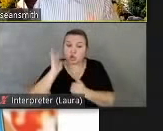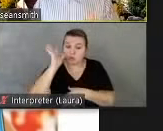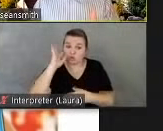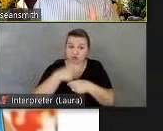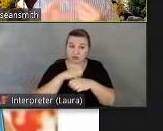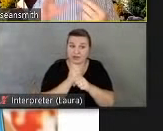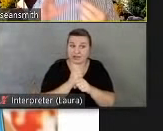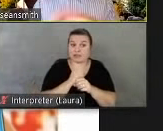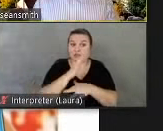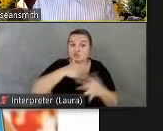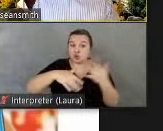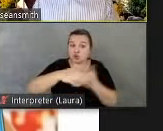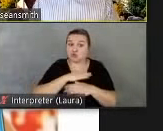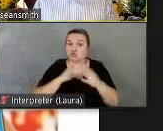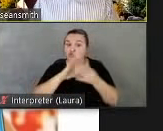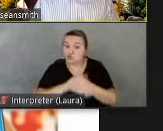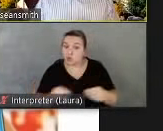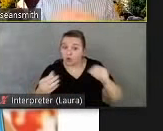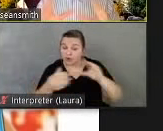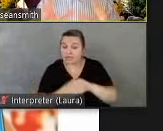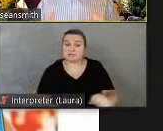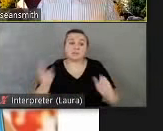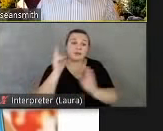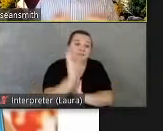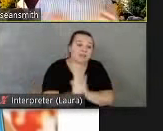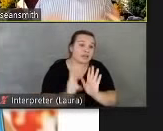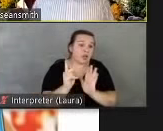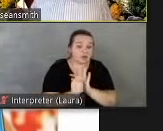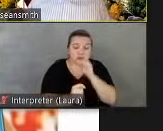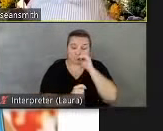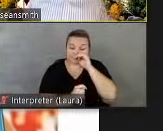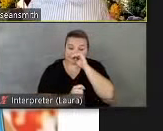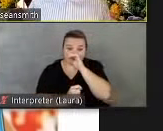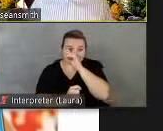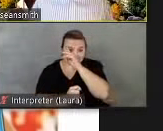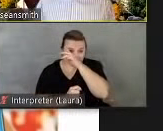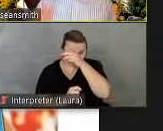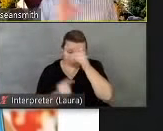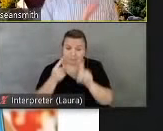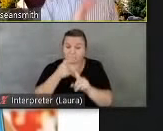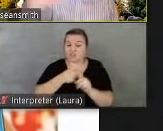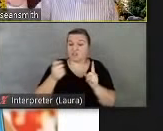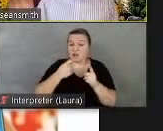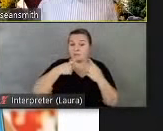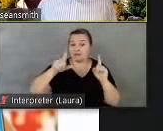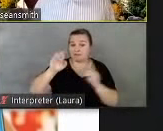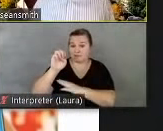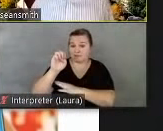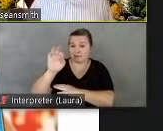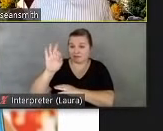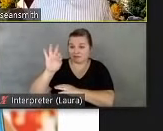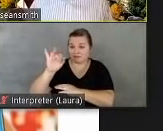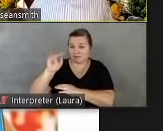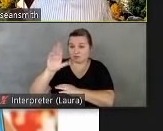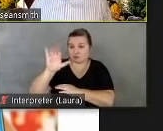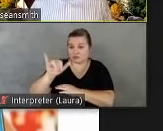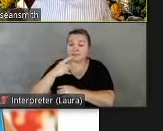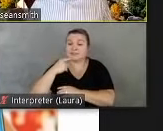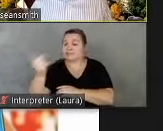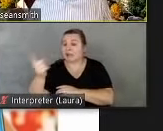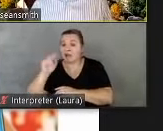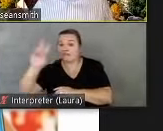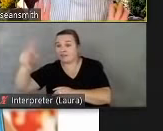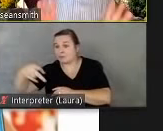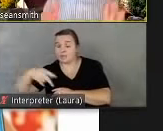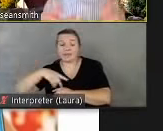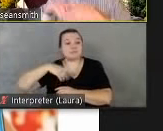social narratives? Are you going to create videos? And by the way, from an efficiency standpoint, tell the principal, vice principal, director of